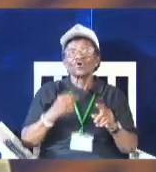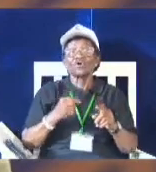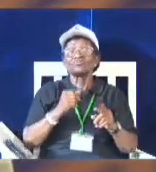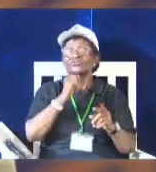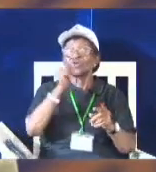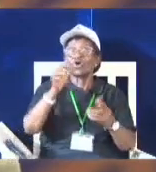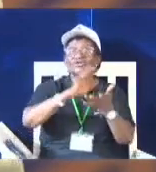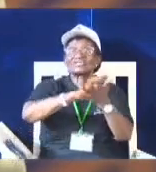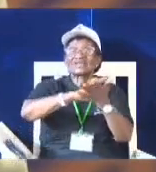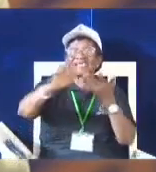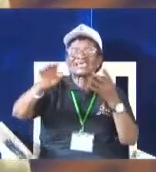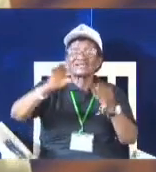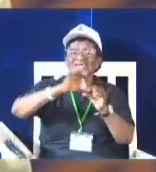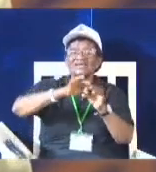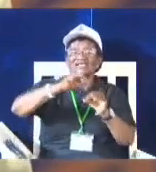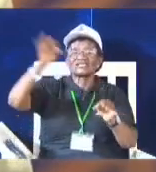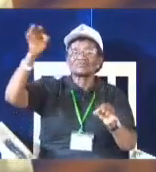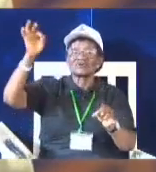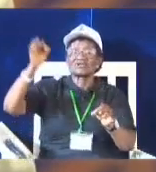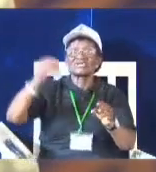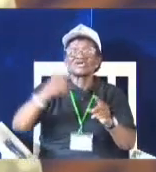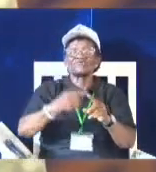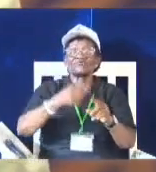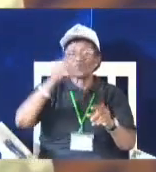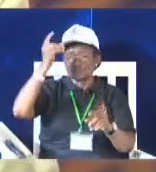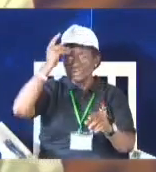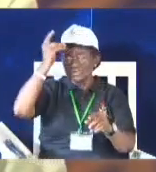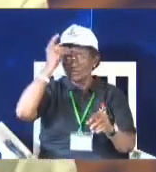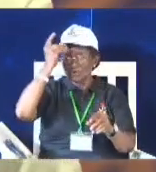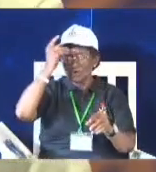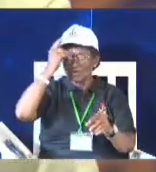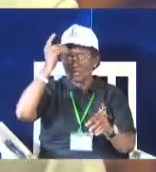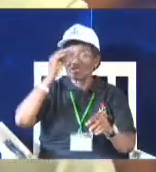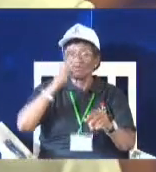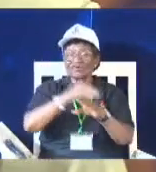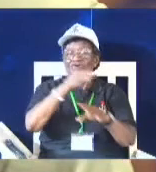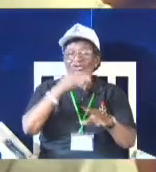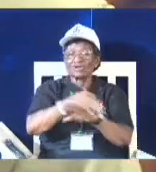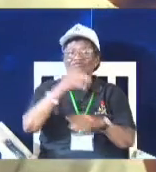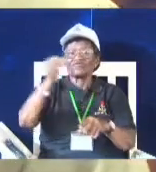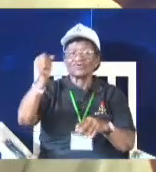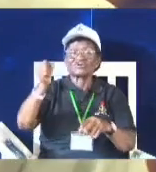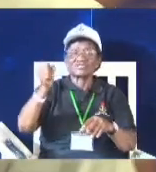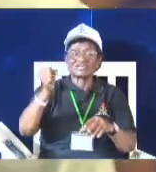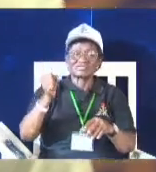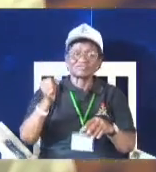unclean spirits, from demonic forces.